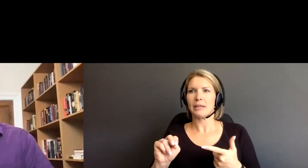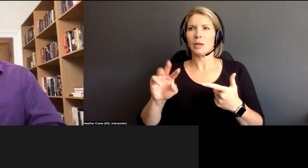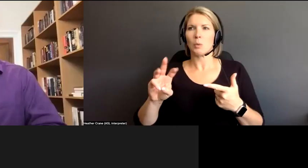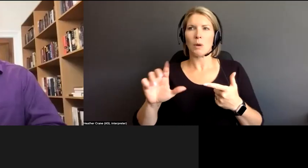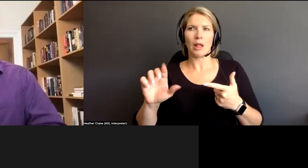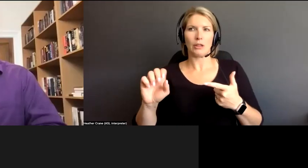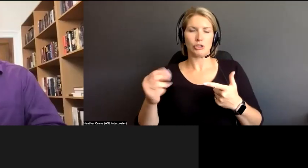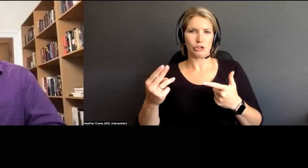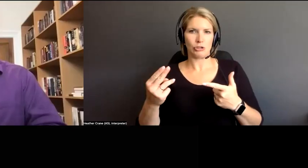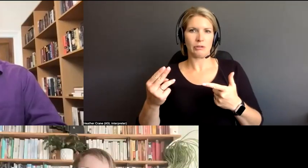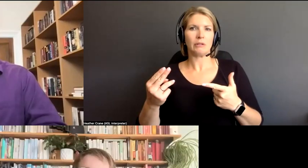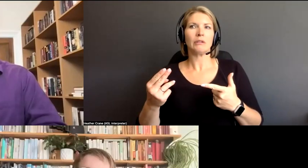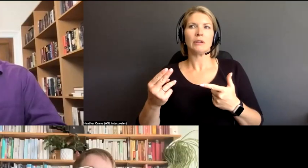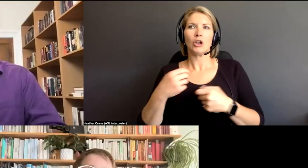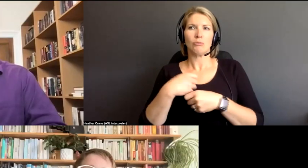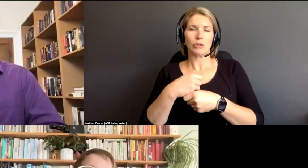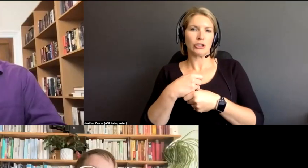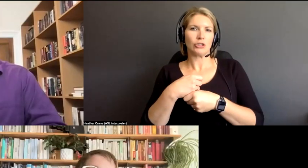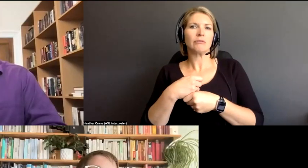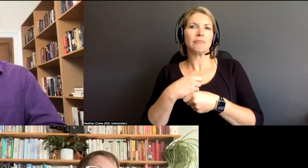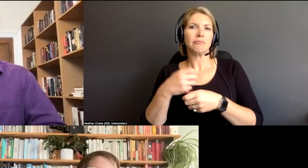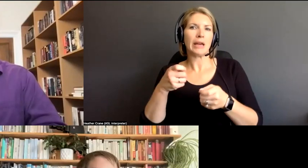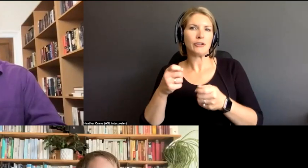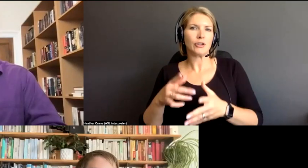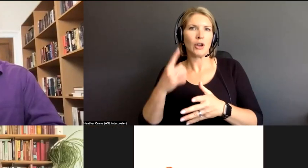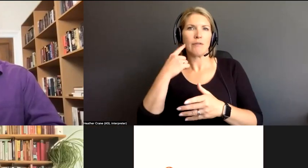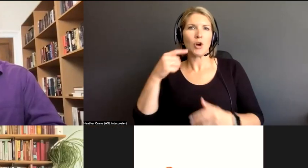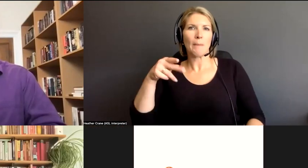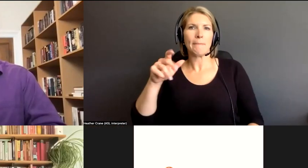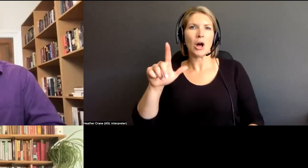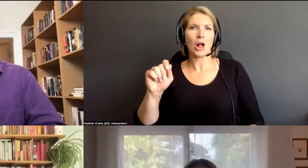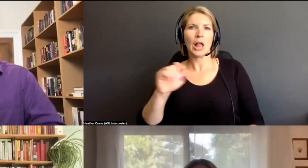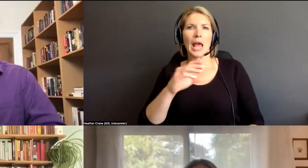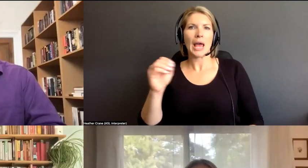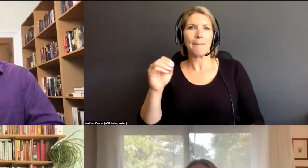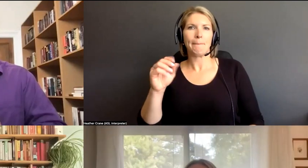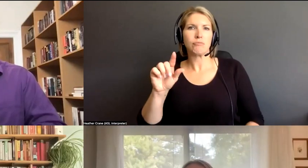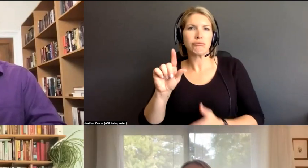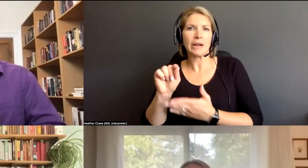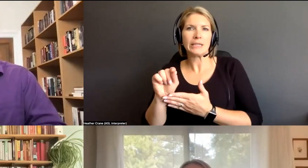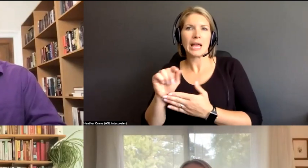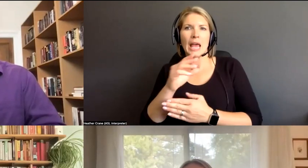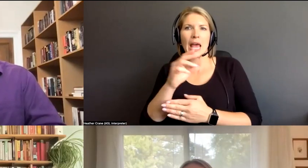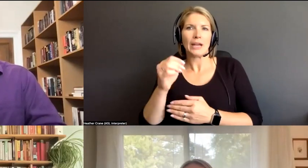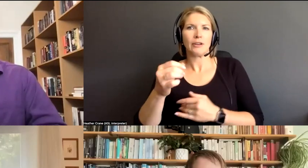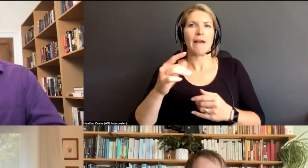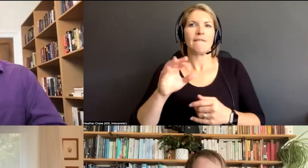at Arsenal Pulp Press and the administrator of Fleck Creative Studio, the CEO of Fleck Creative